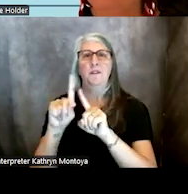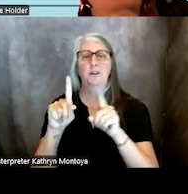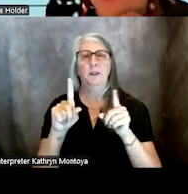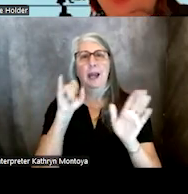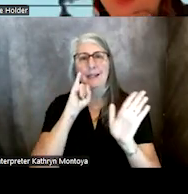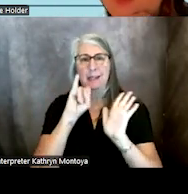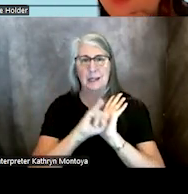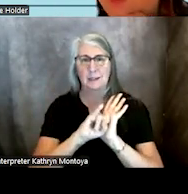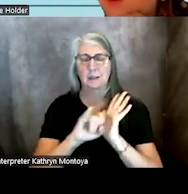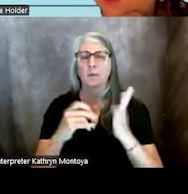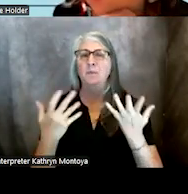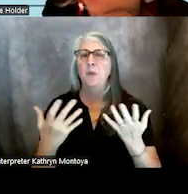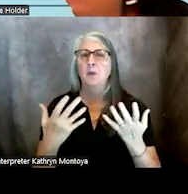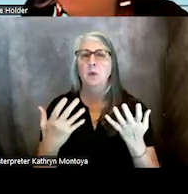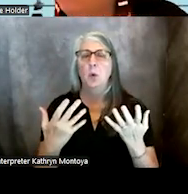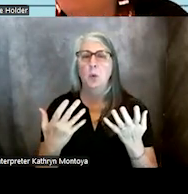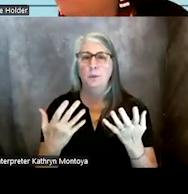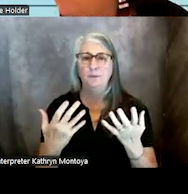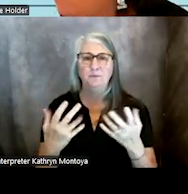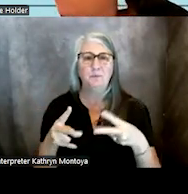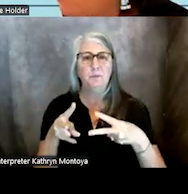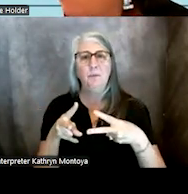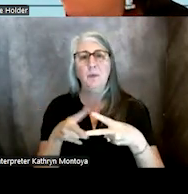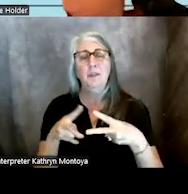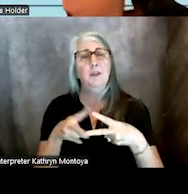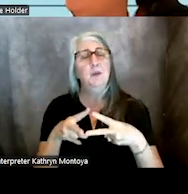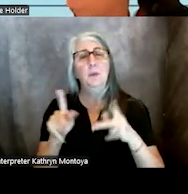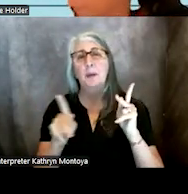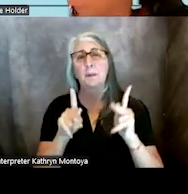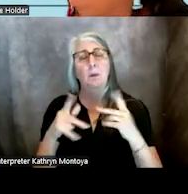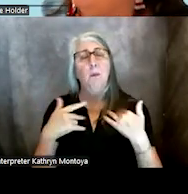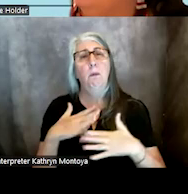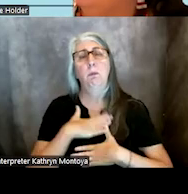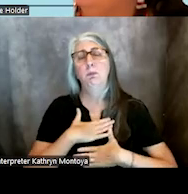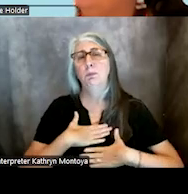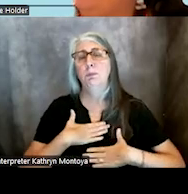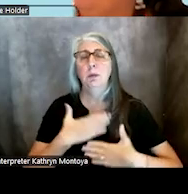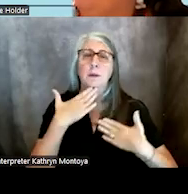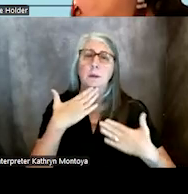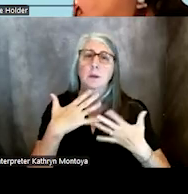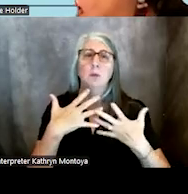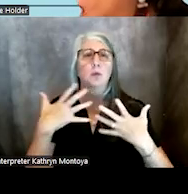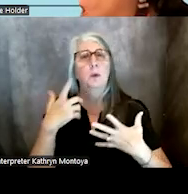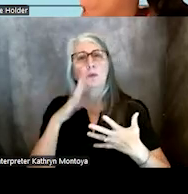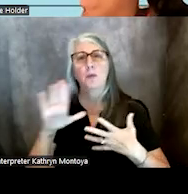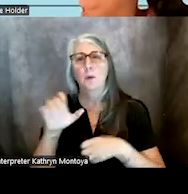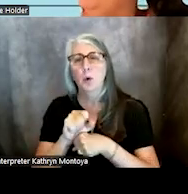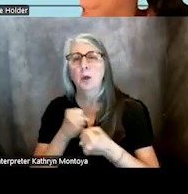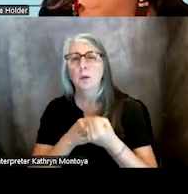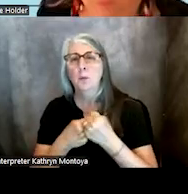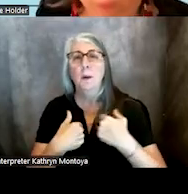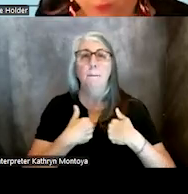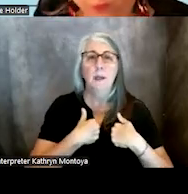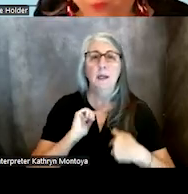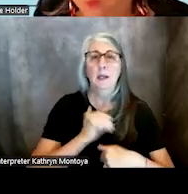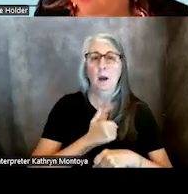can't appreciate these two more for the work that they do, how they support me and our work,